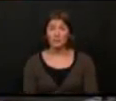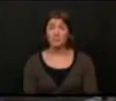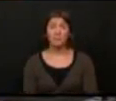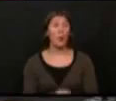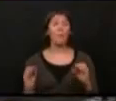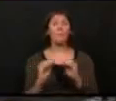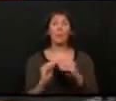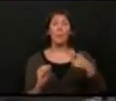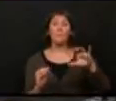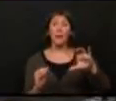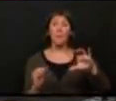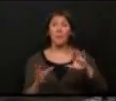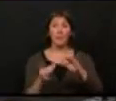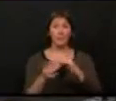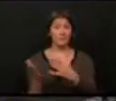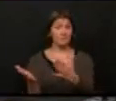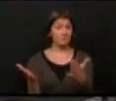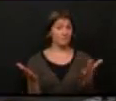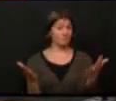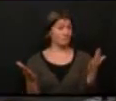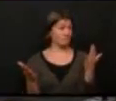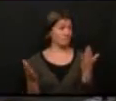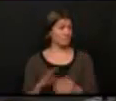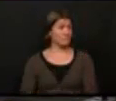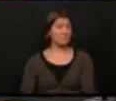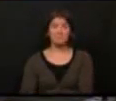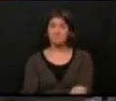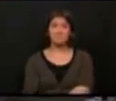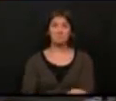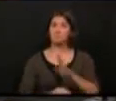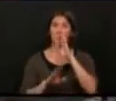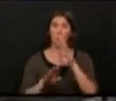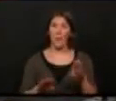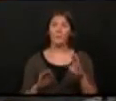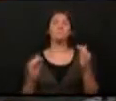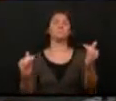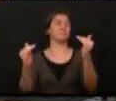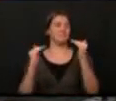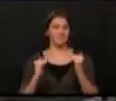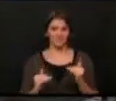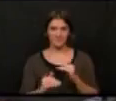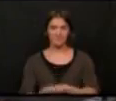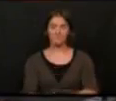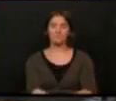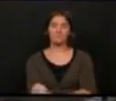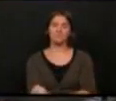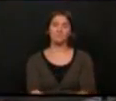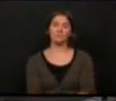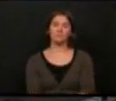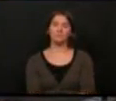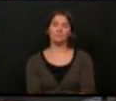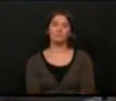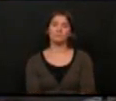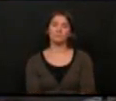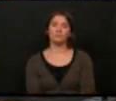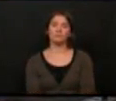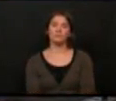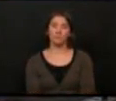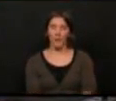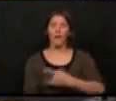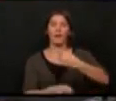Anybody else want to speak in public participation? All right, so the next item on the agenda is